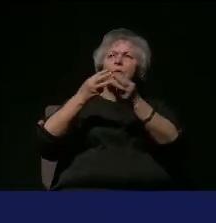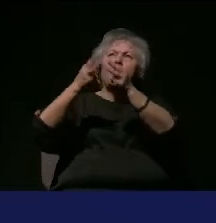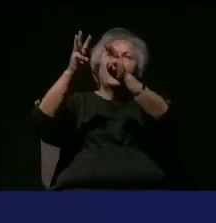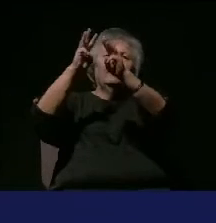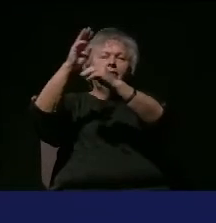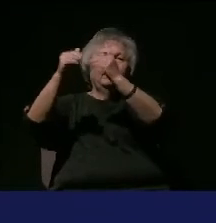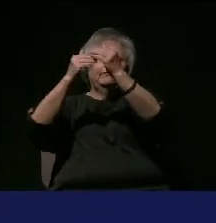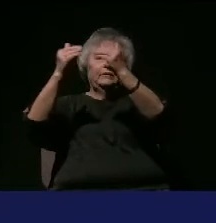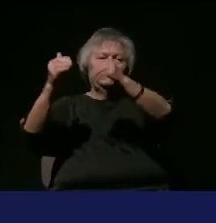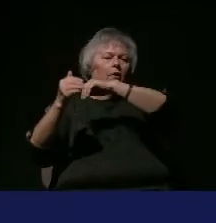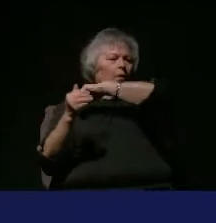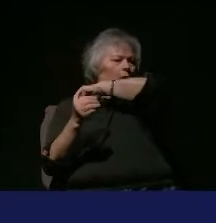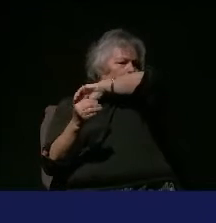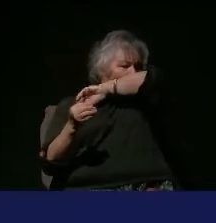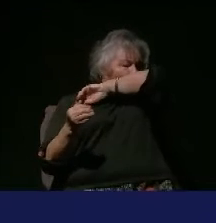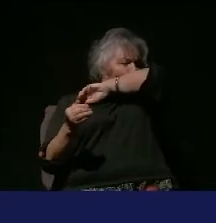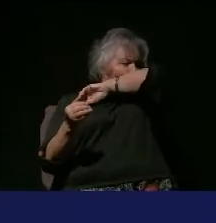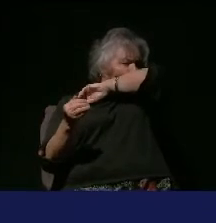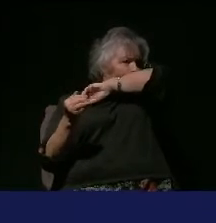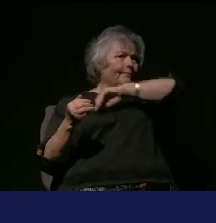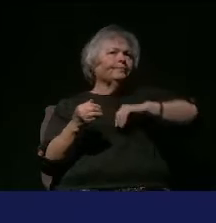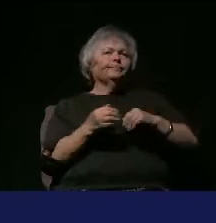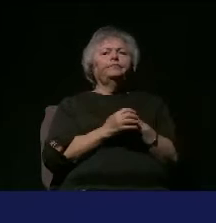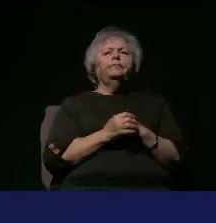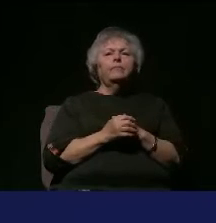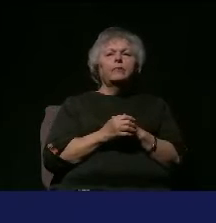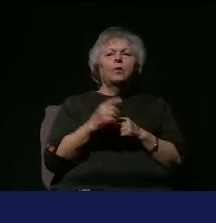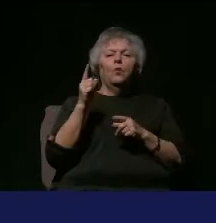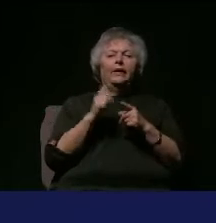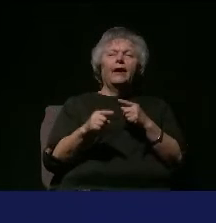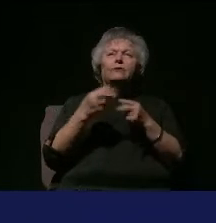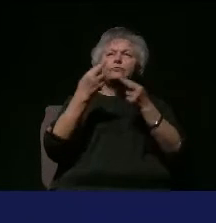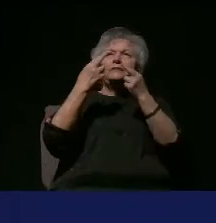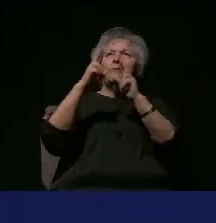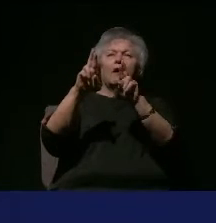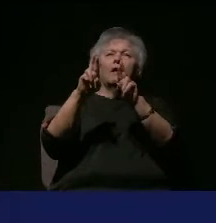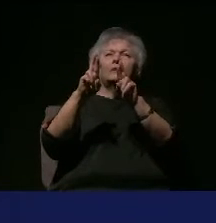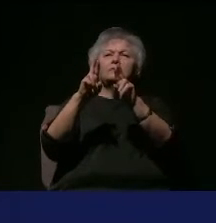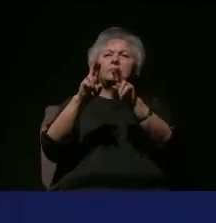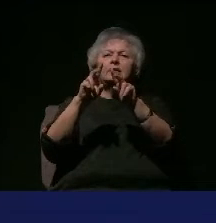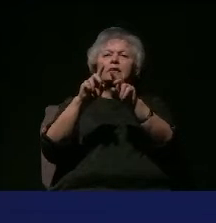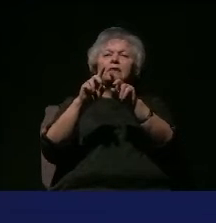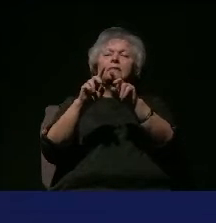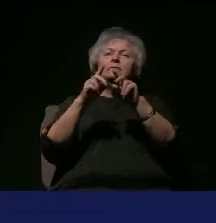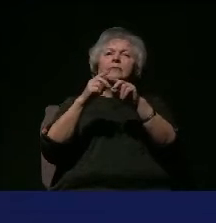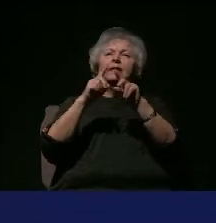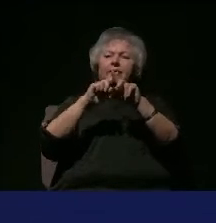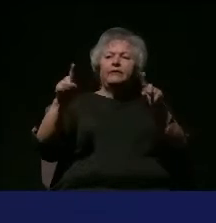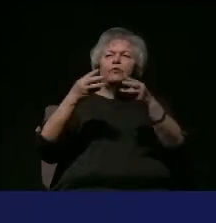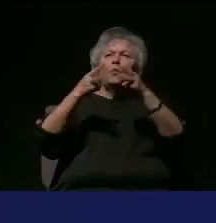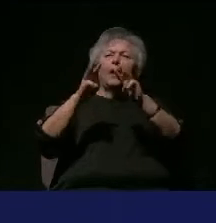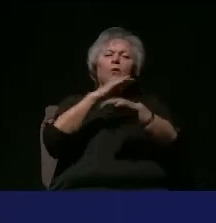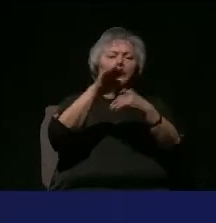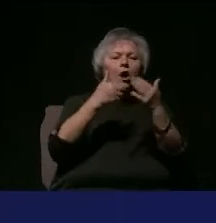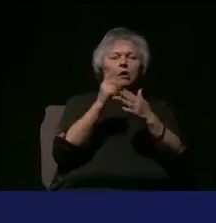heaven for the way that we respond after we come to Christ, but the fact that we're all going to be there